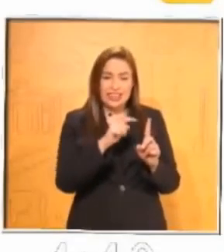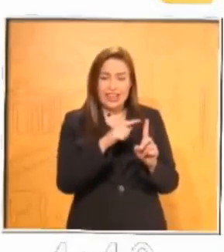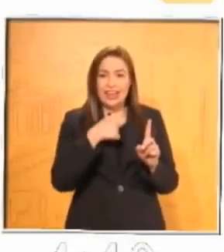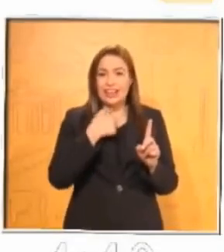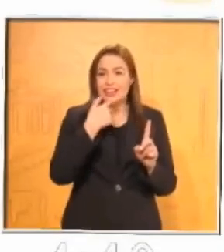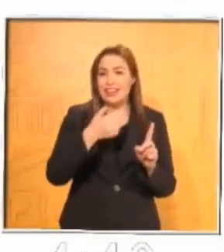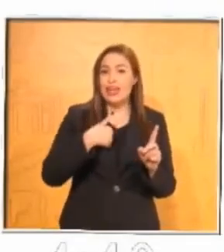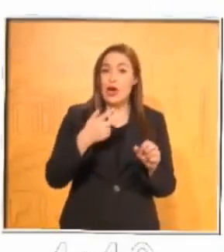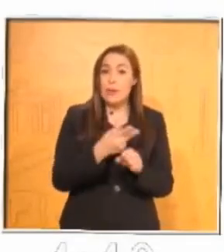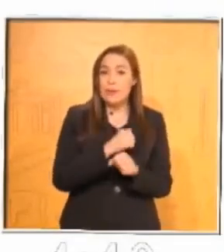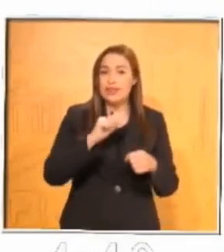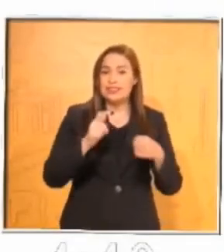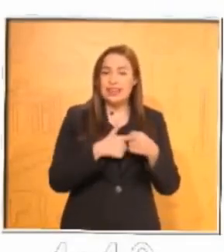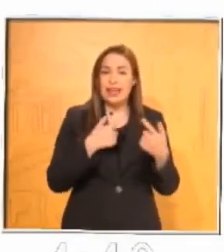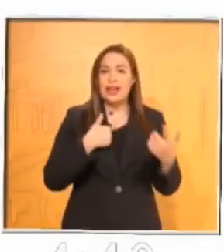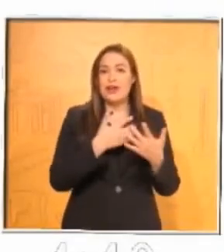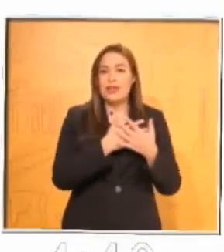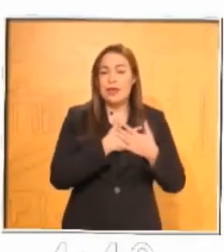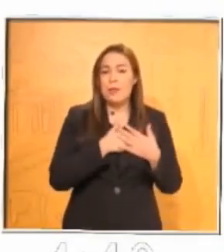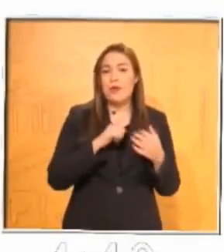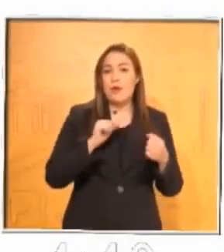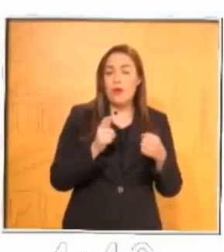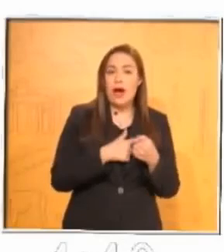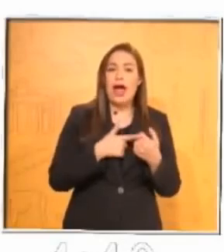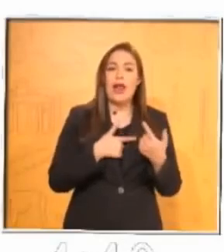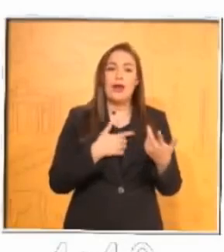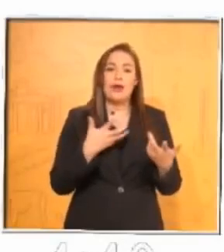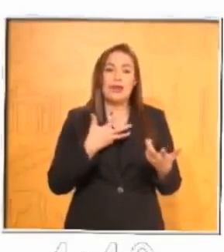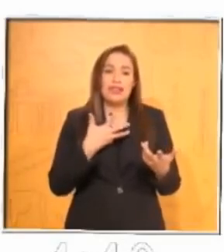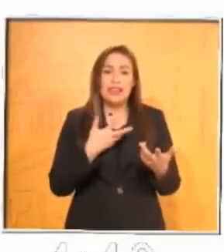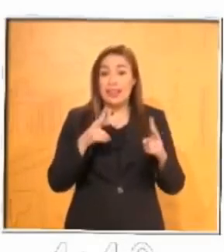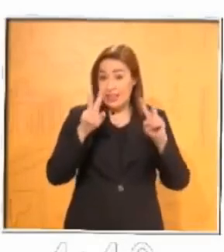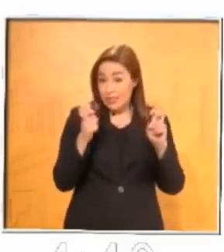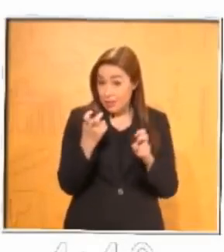say something related to the romance genre?